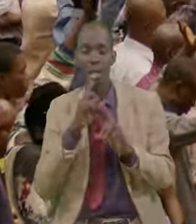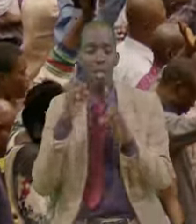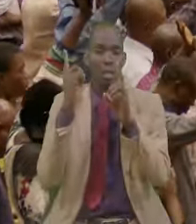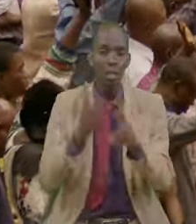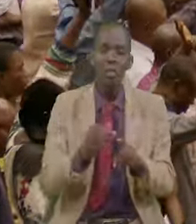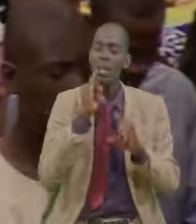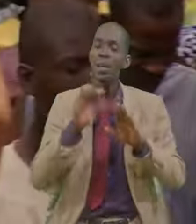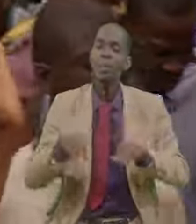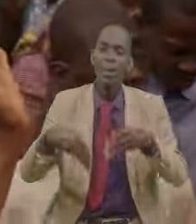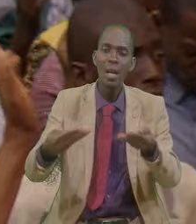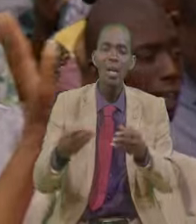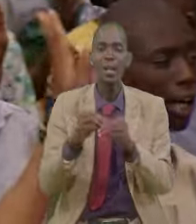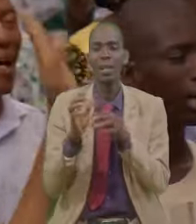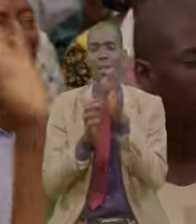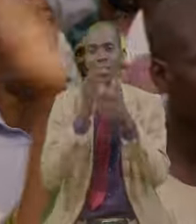is given.